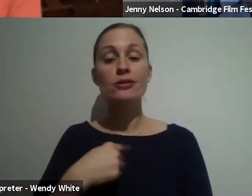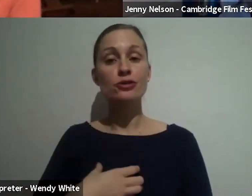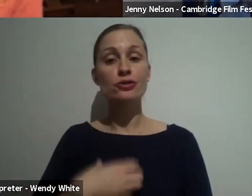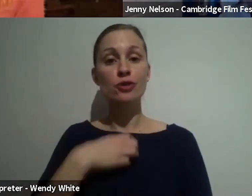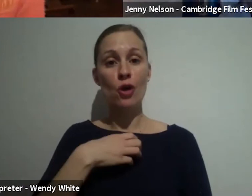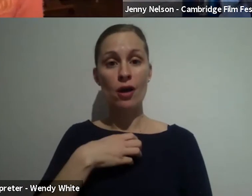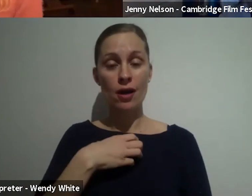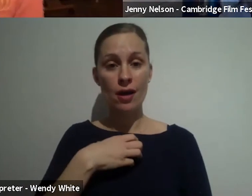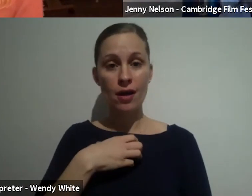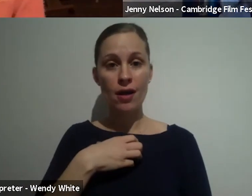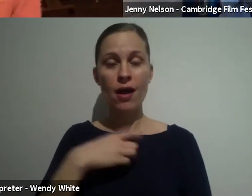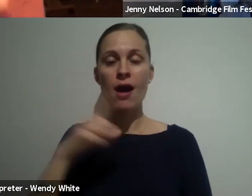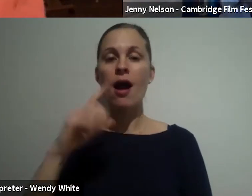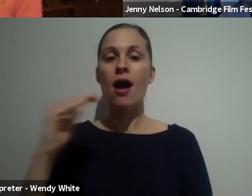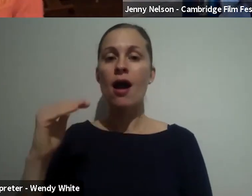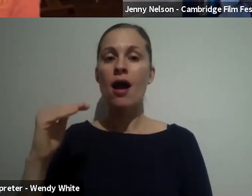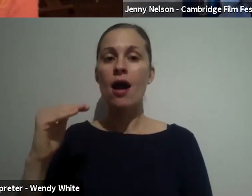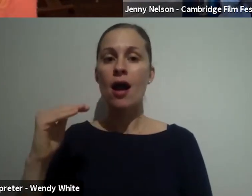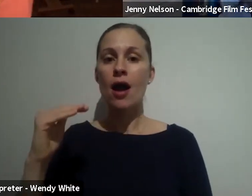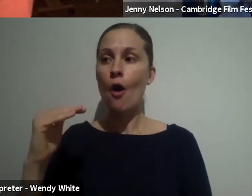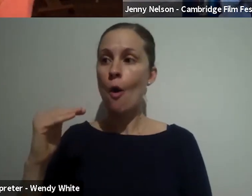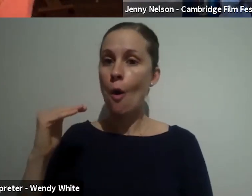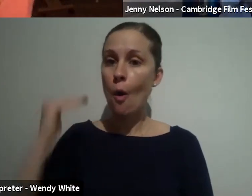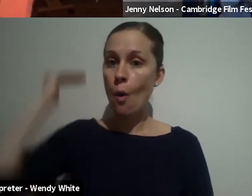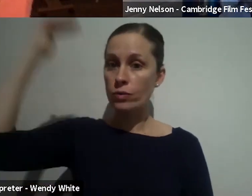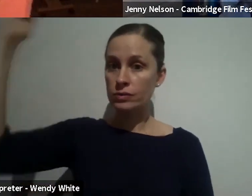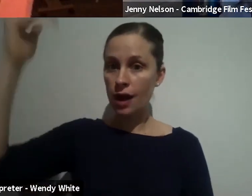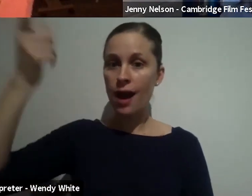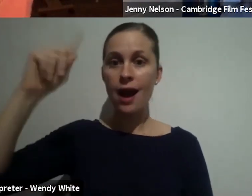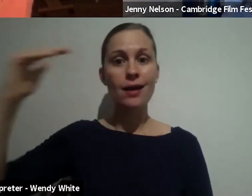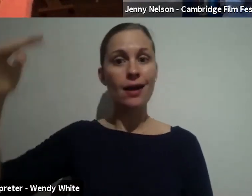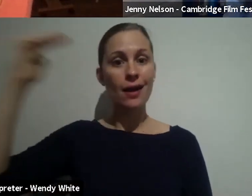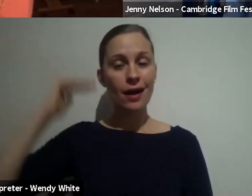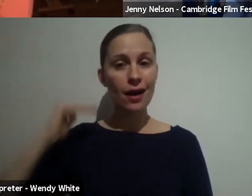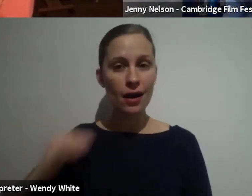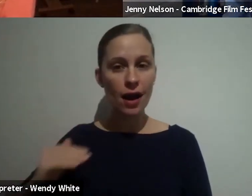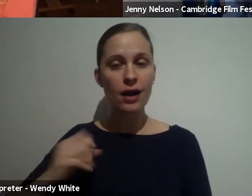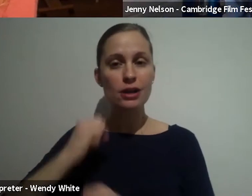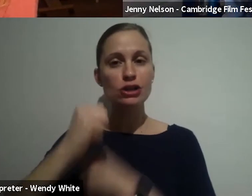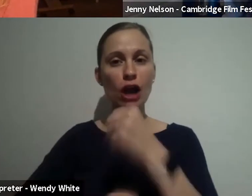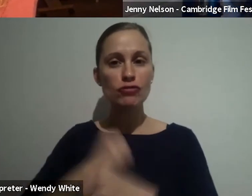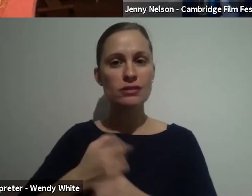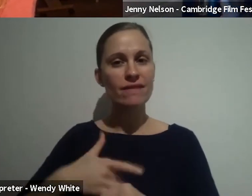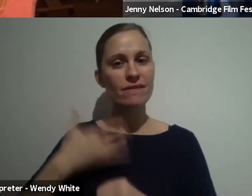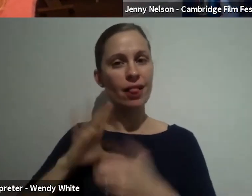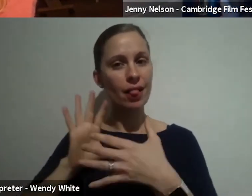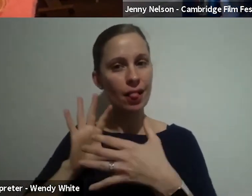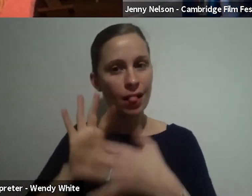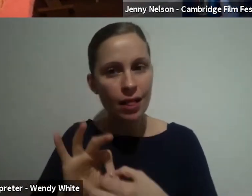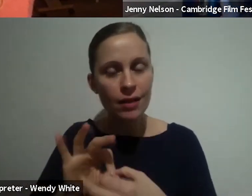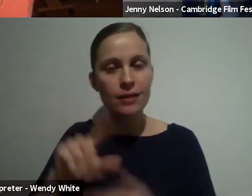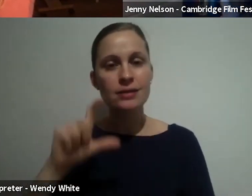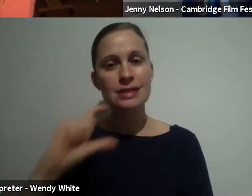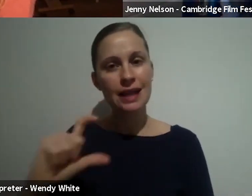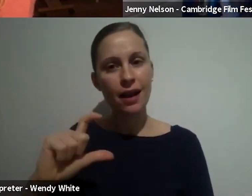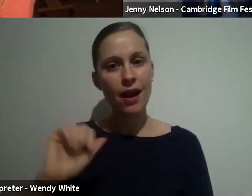also older generations, but also younger generations, feel very close to Celia and very close to what Celia is